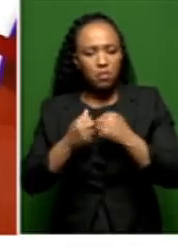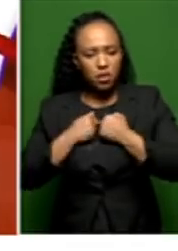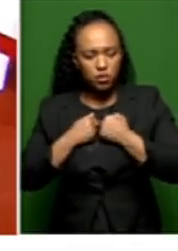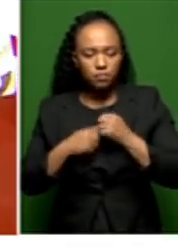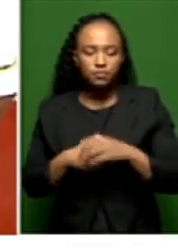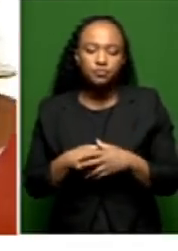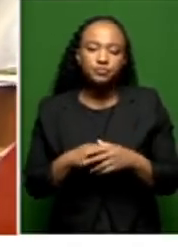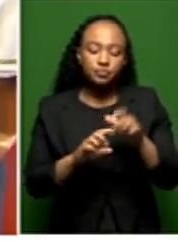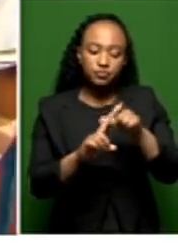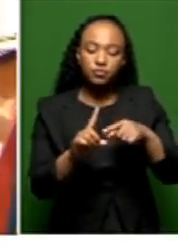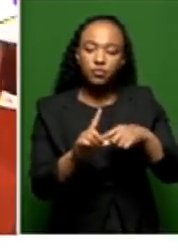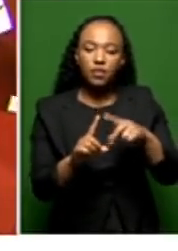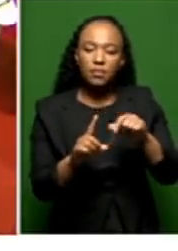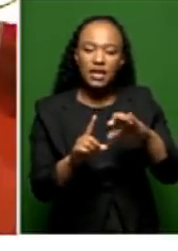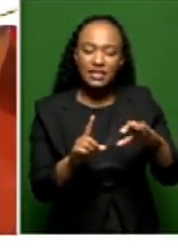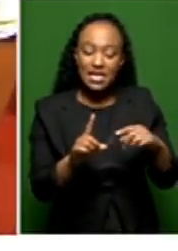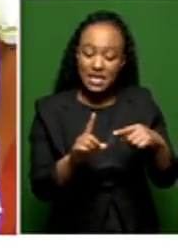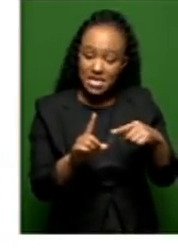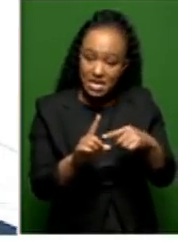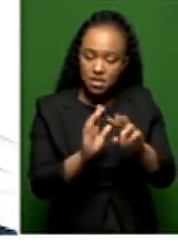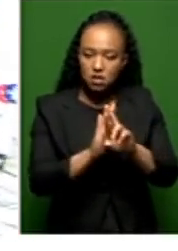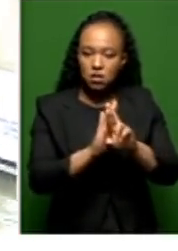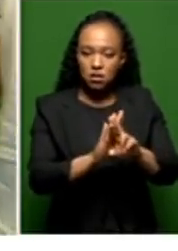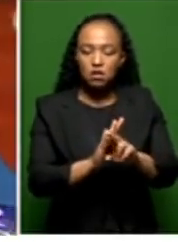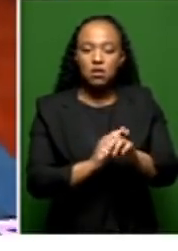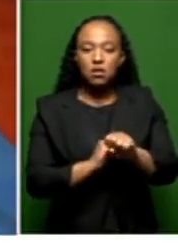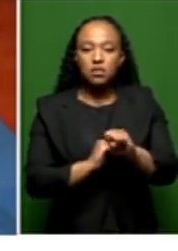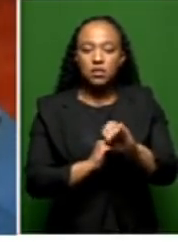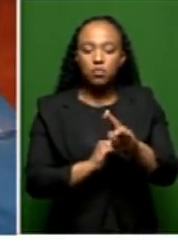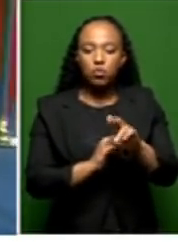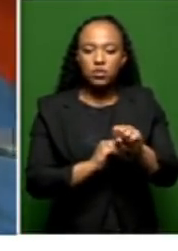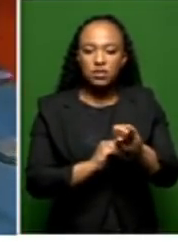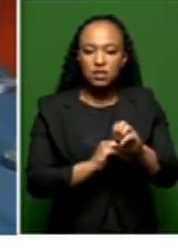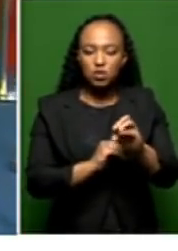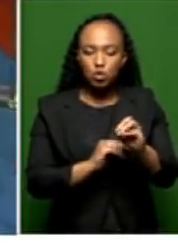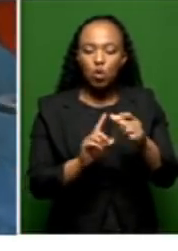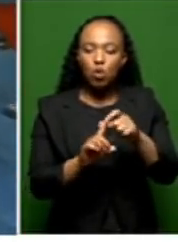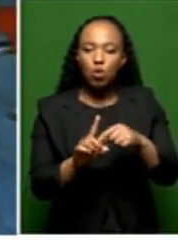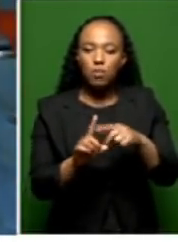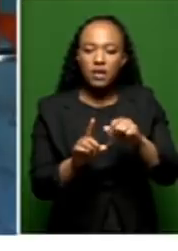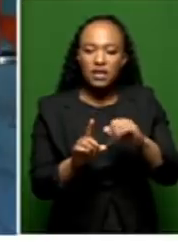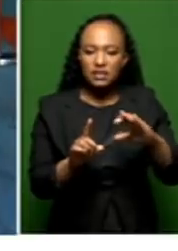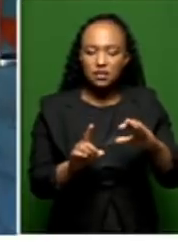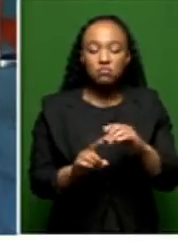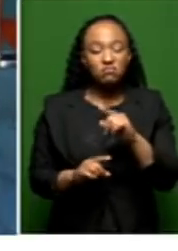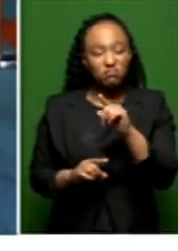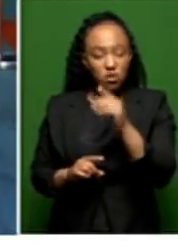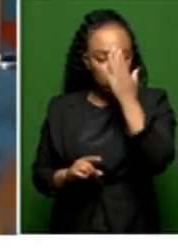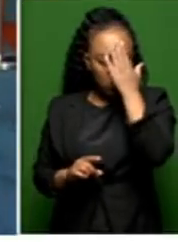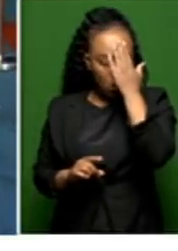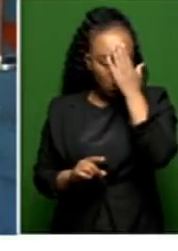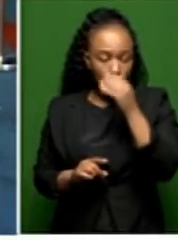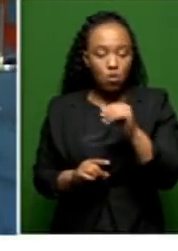much. That was the PAC's Busiso Xaba. He is the national chairperson of the PAC Vuyo. You know very well